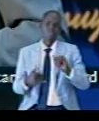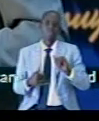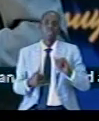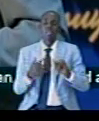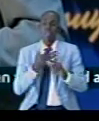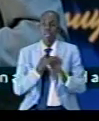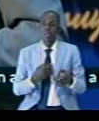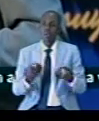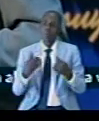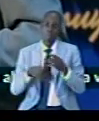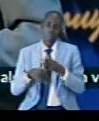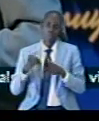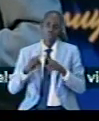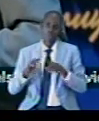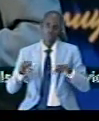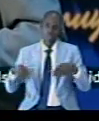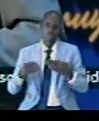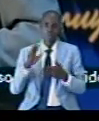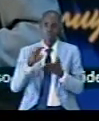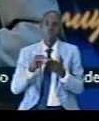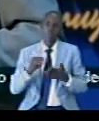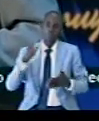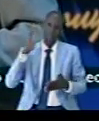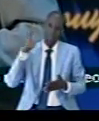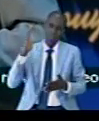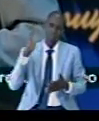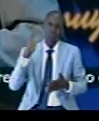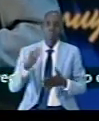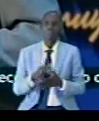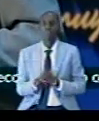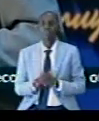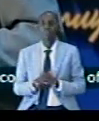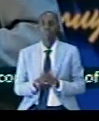up. You are the next on the line.